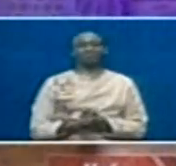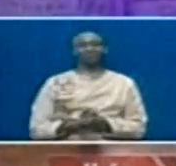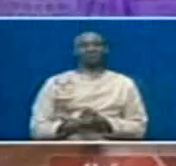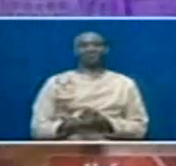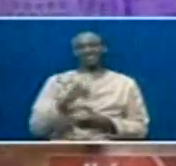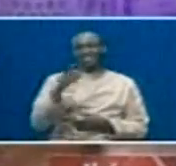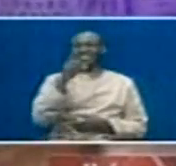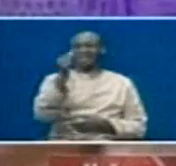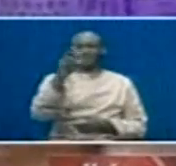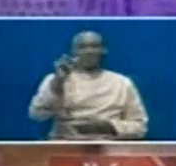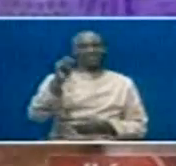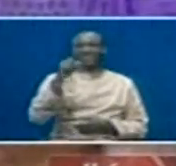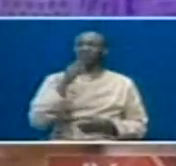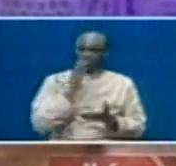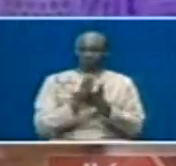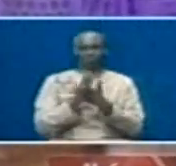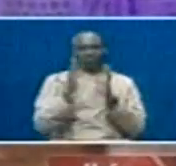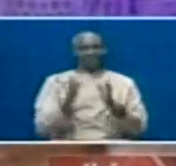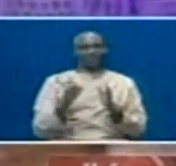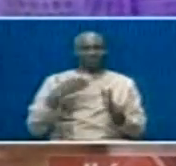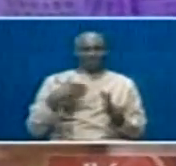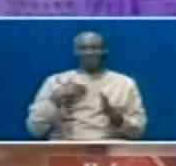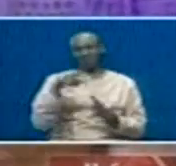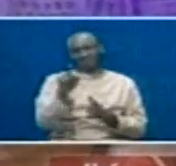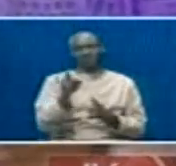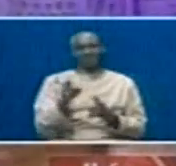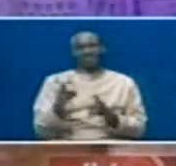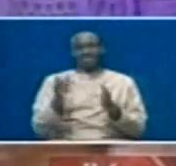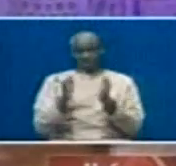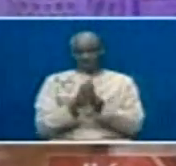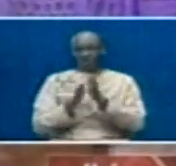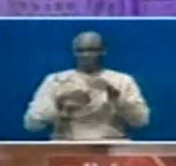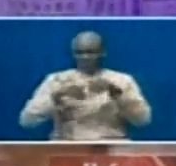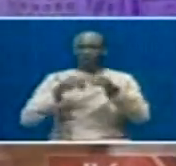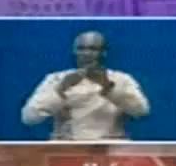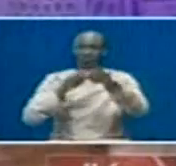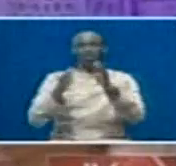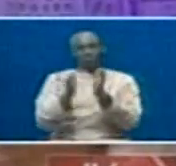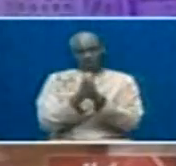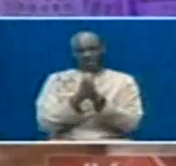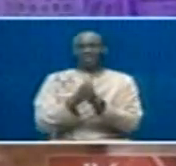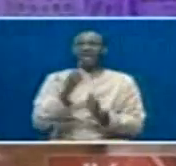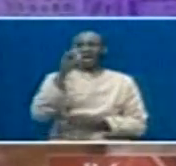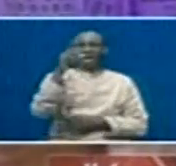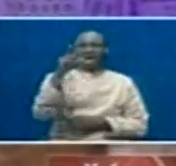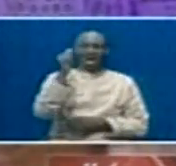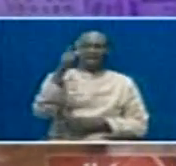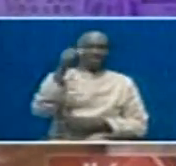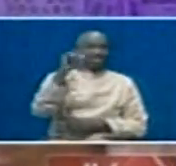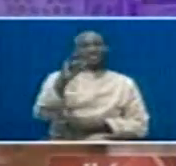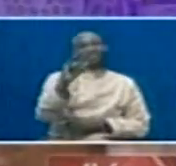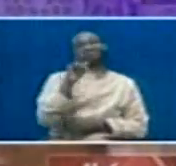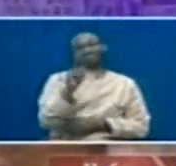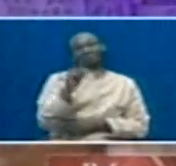Sal Davis, folks. What a superstar. And to have been in the footsteps, in the presence of the late, great Professor Ali